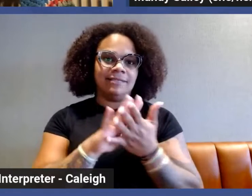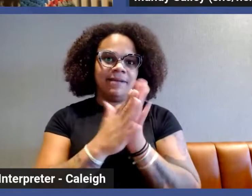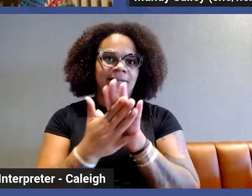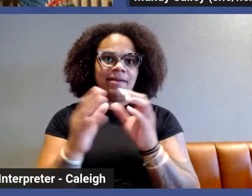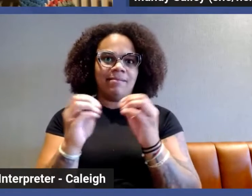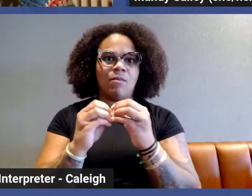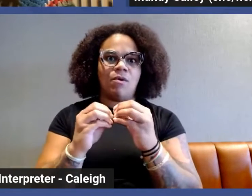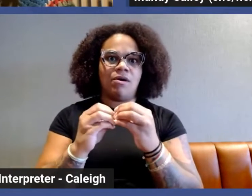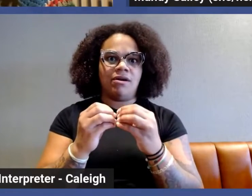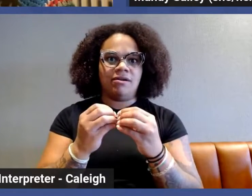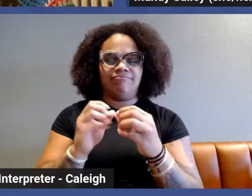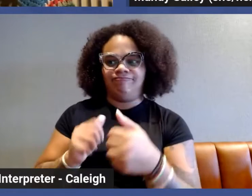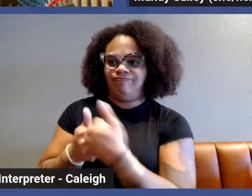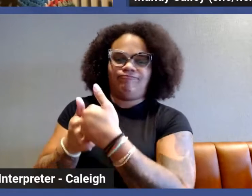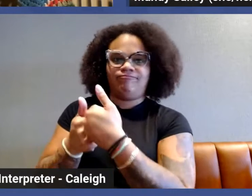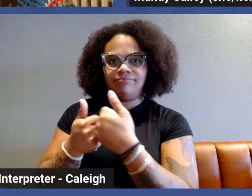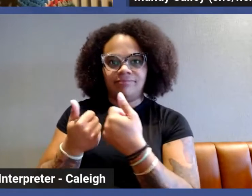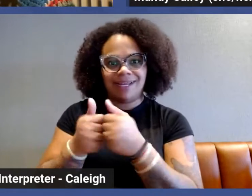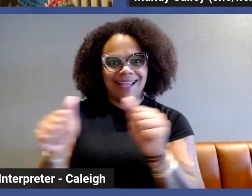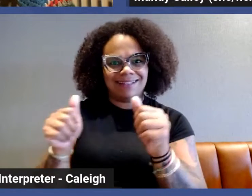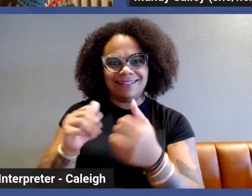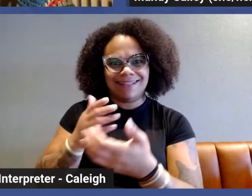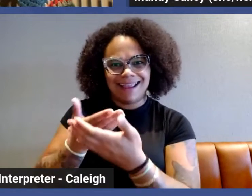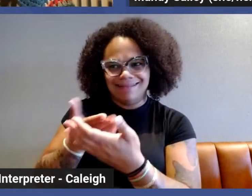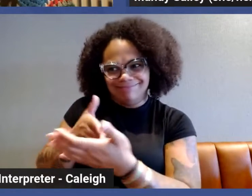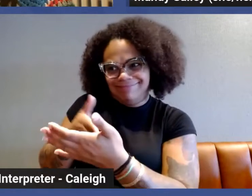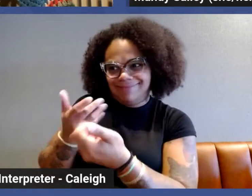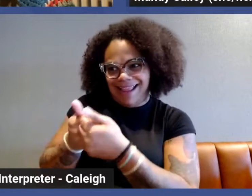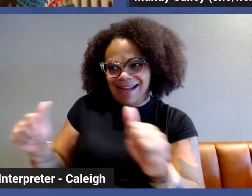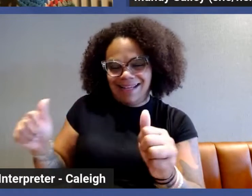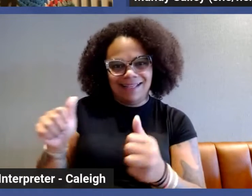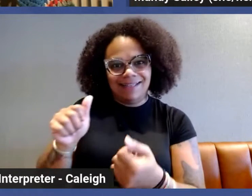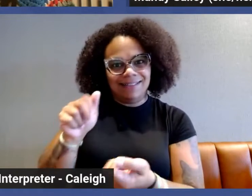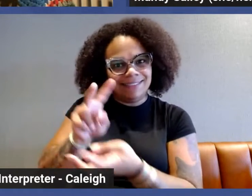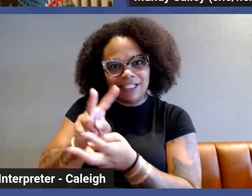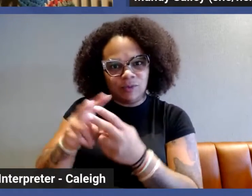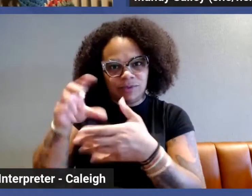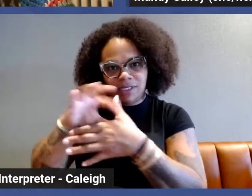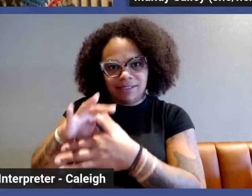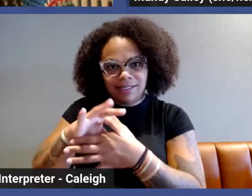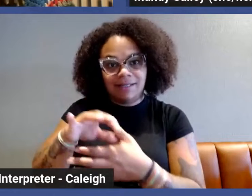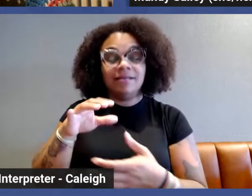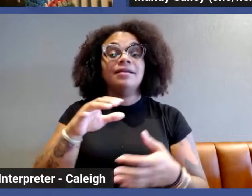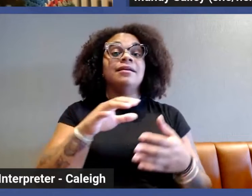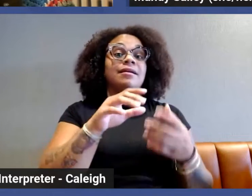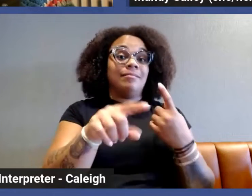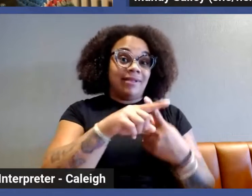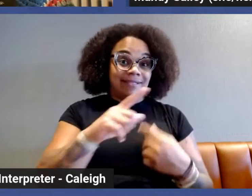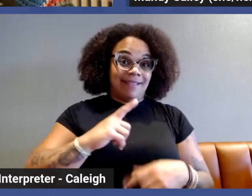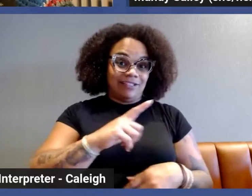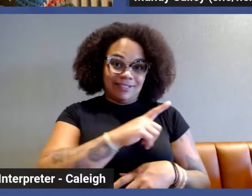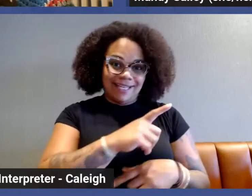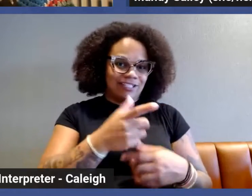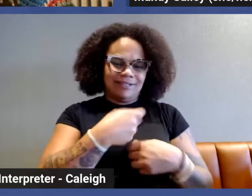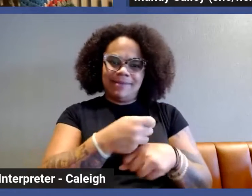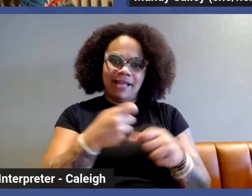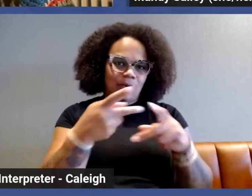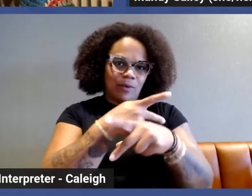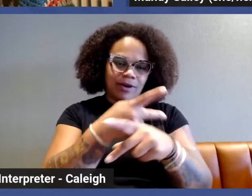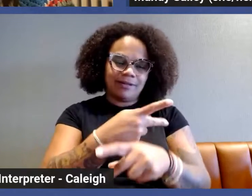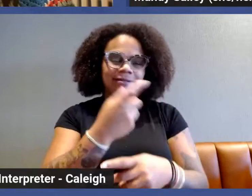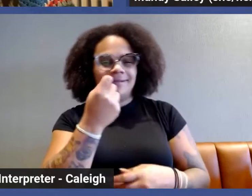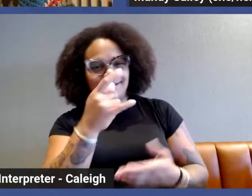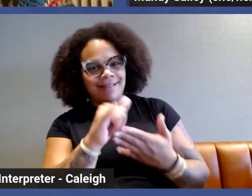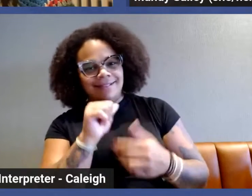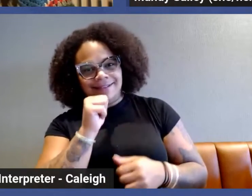towards anything sexual, which I think is only being made worse by legislation, which is, not our topic today, but certainly something